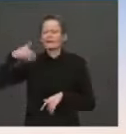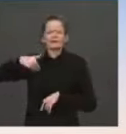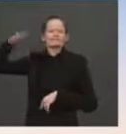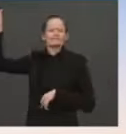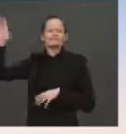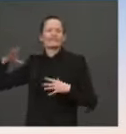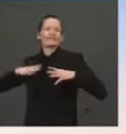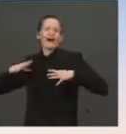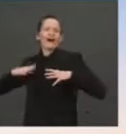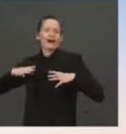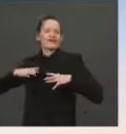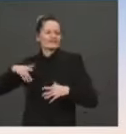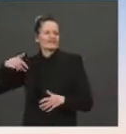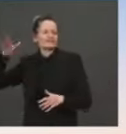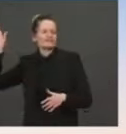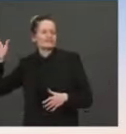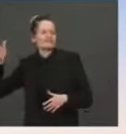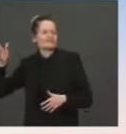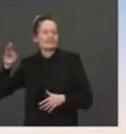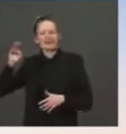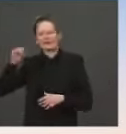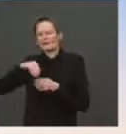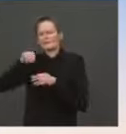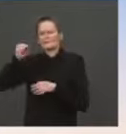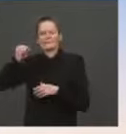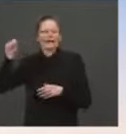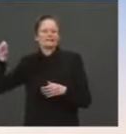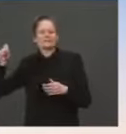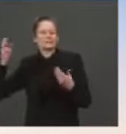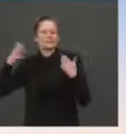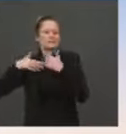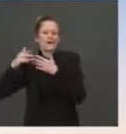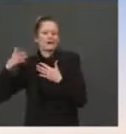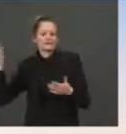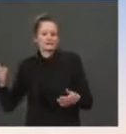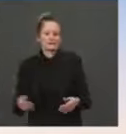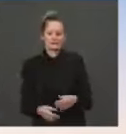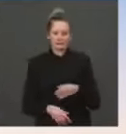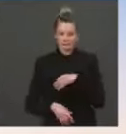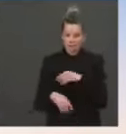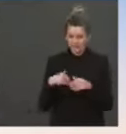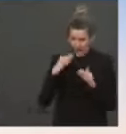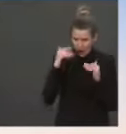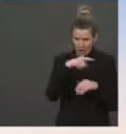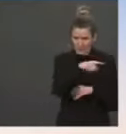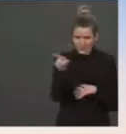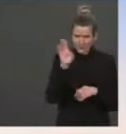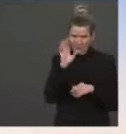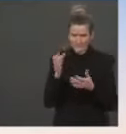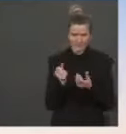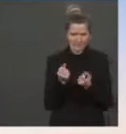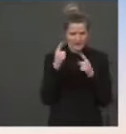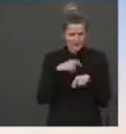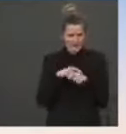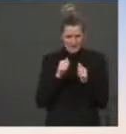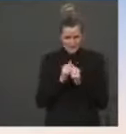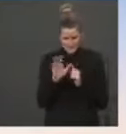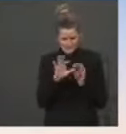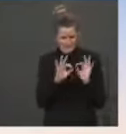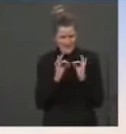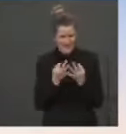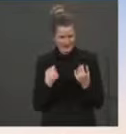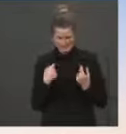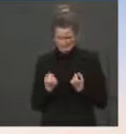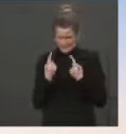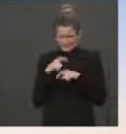the week? Well, first I would say, Peter, that I hope you're spending time with your family. I'm spending time with my family, and I hope everybody in here is spending time with